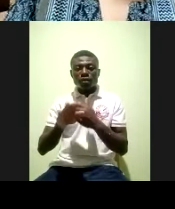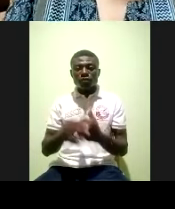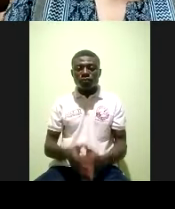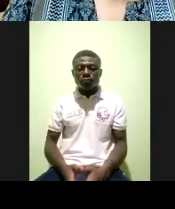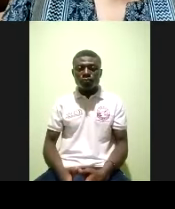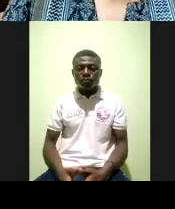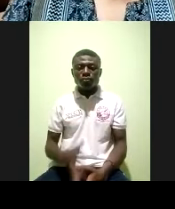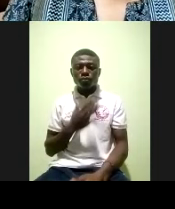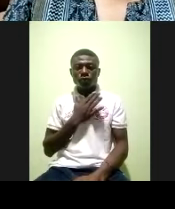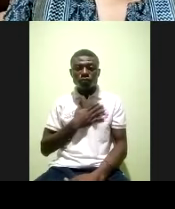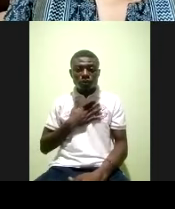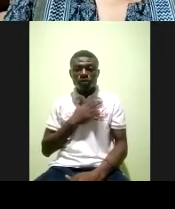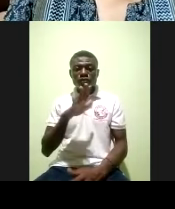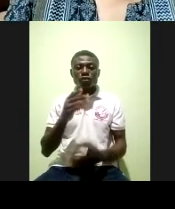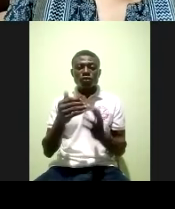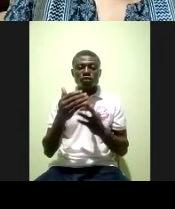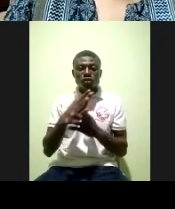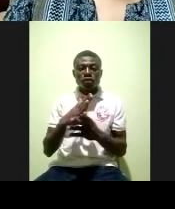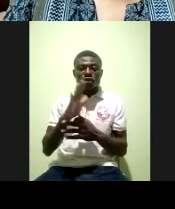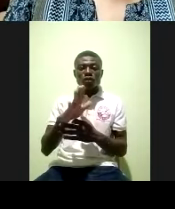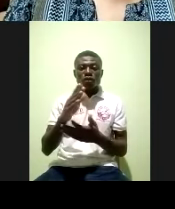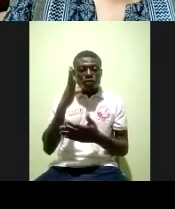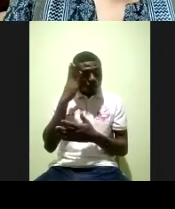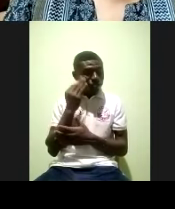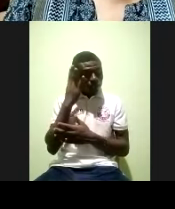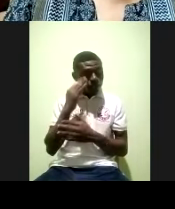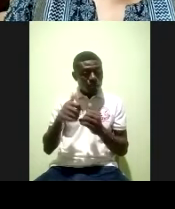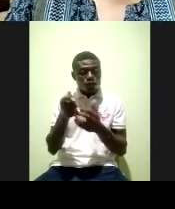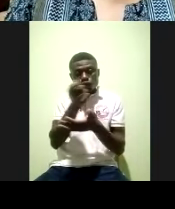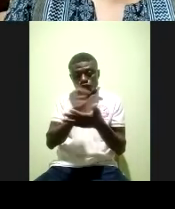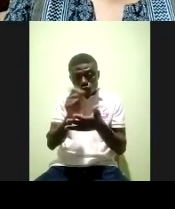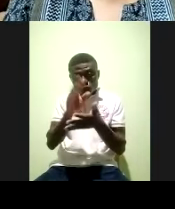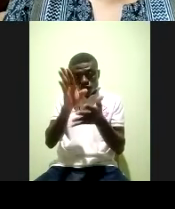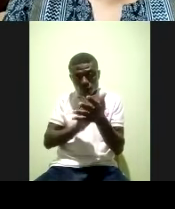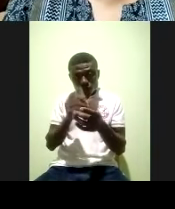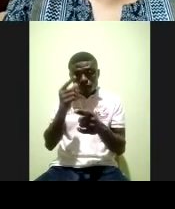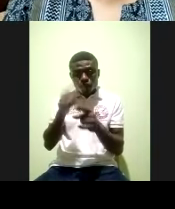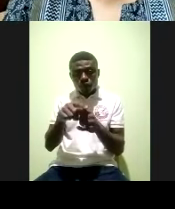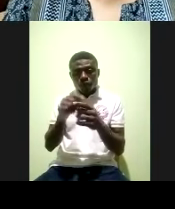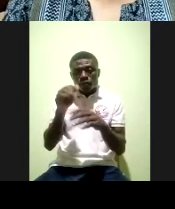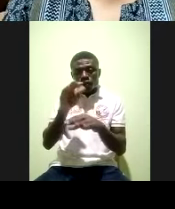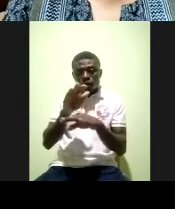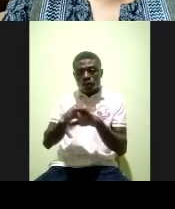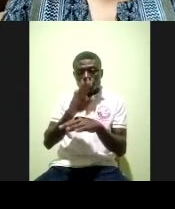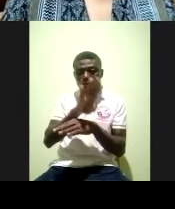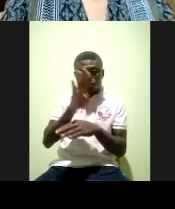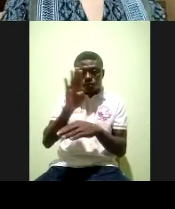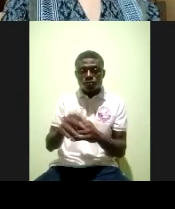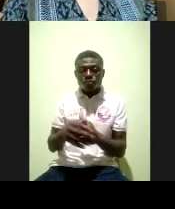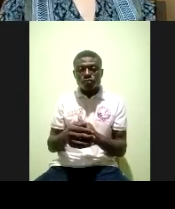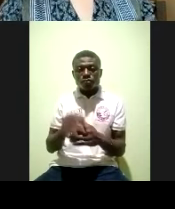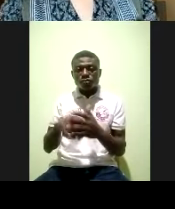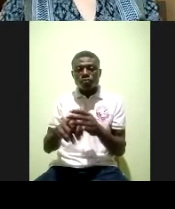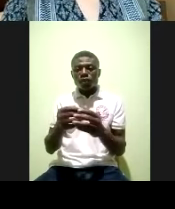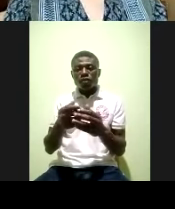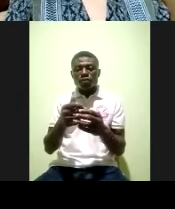Please share your experiences and in the chat